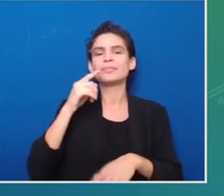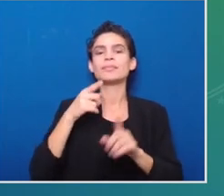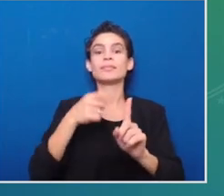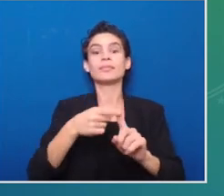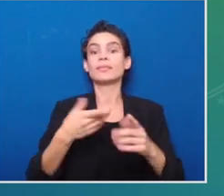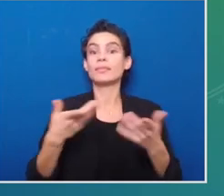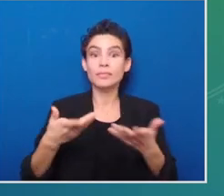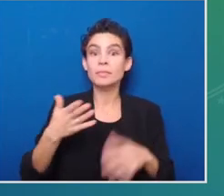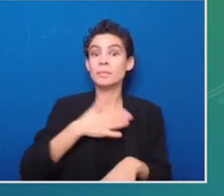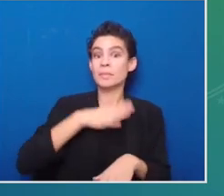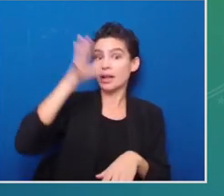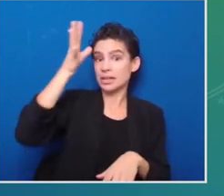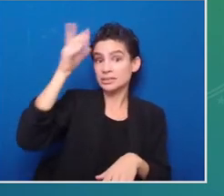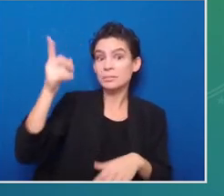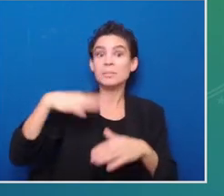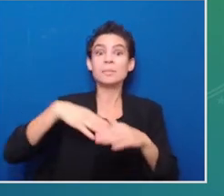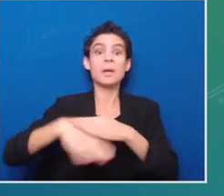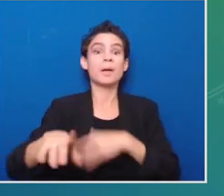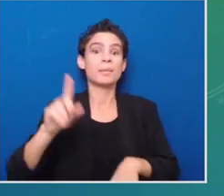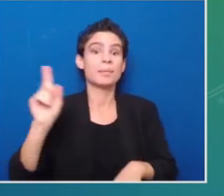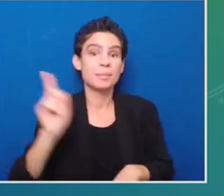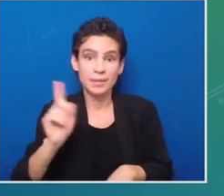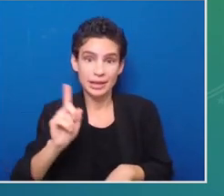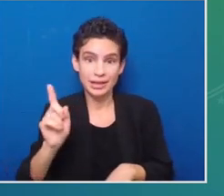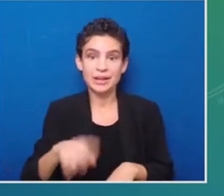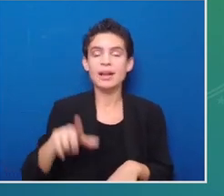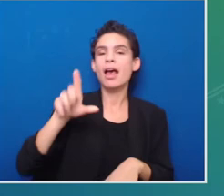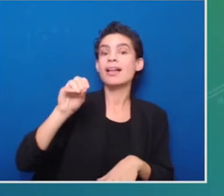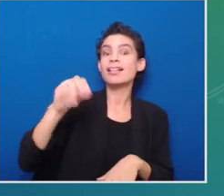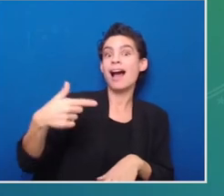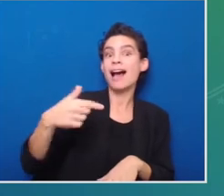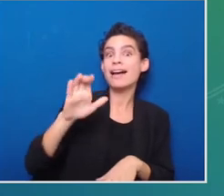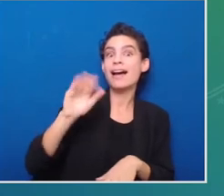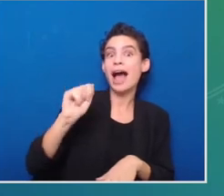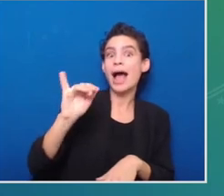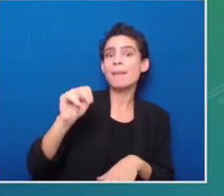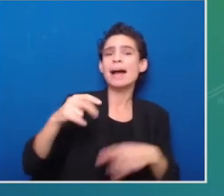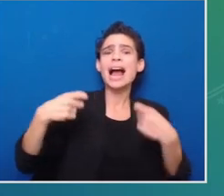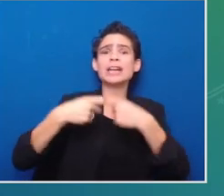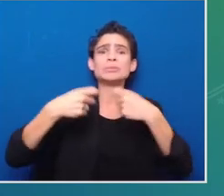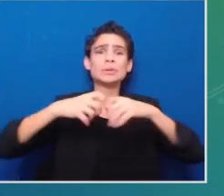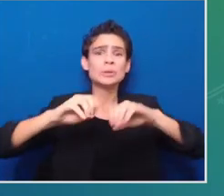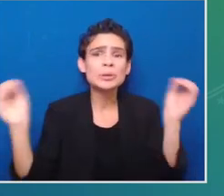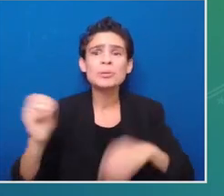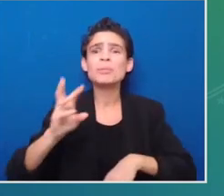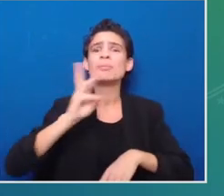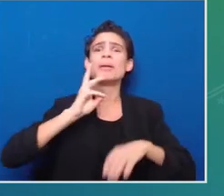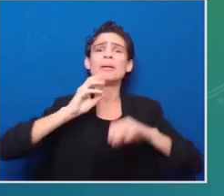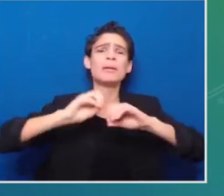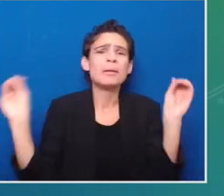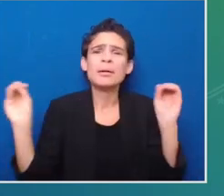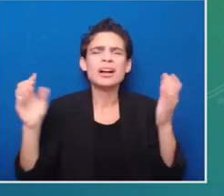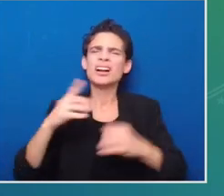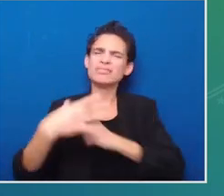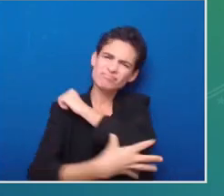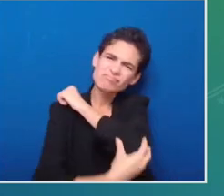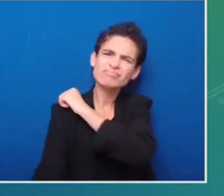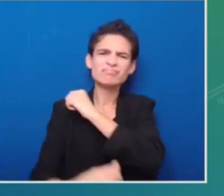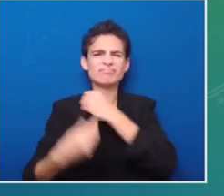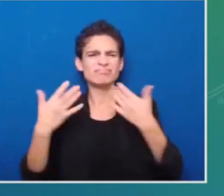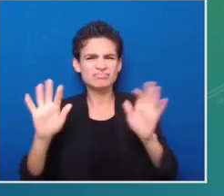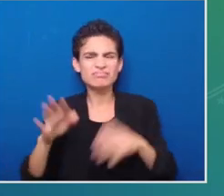log cabin with no running water into extreme poverty. His father,